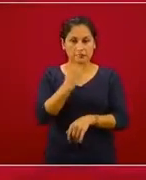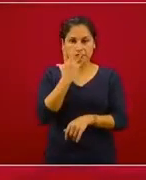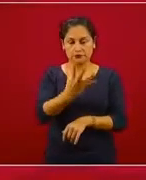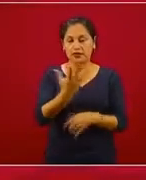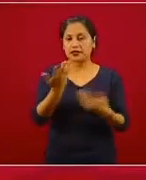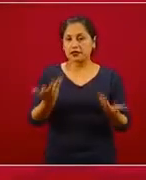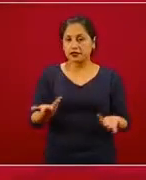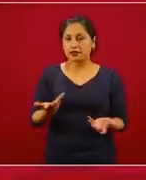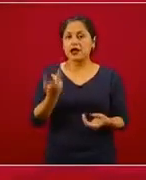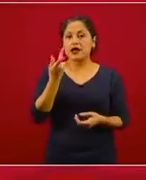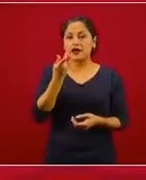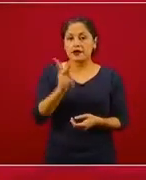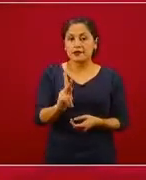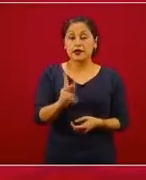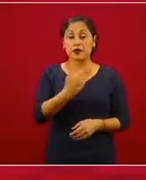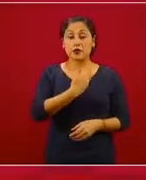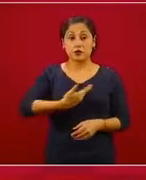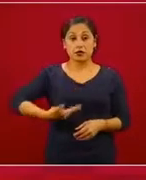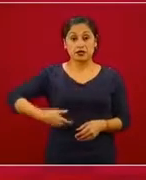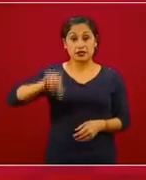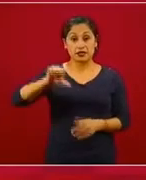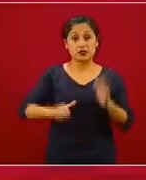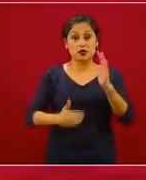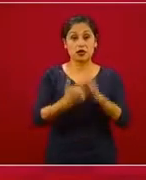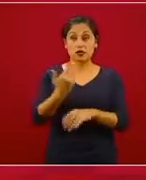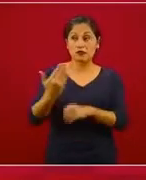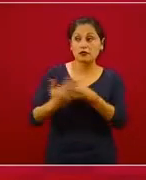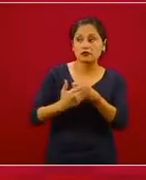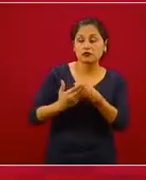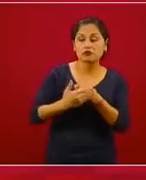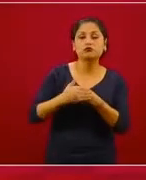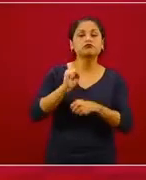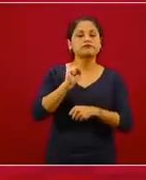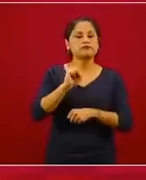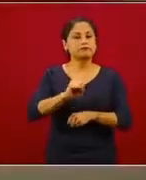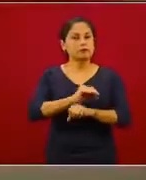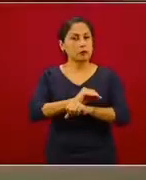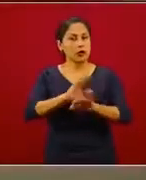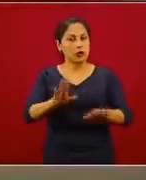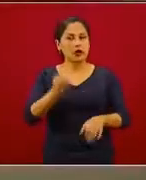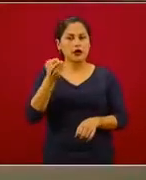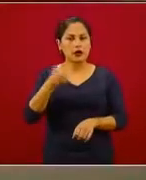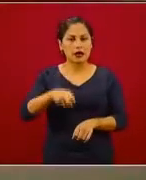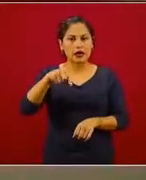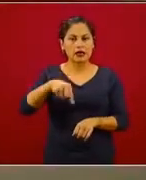tomorrow we'll have a more formal